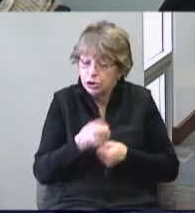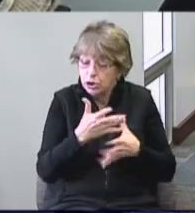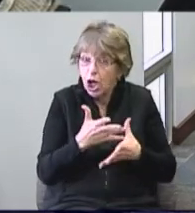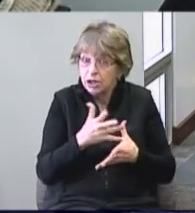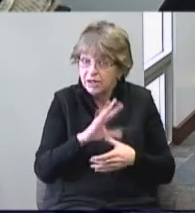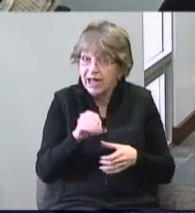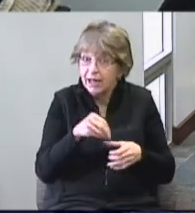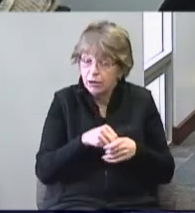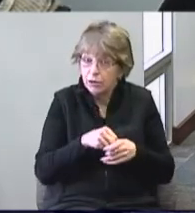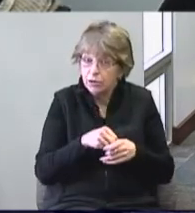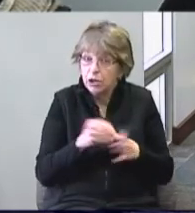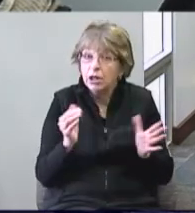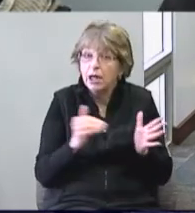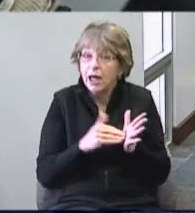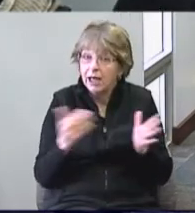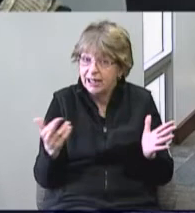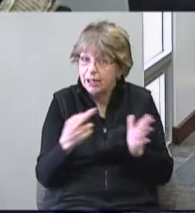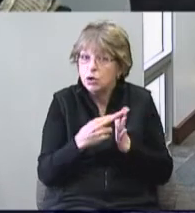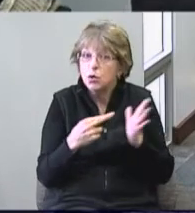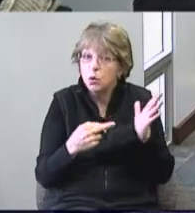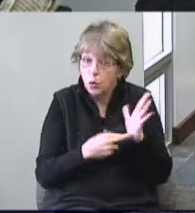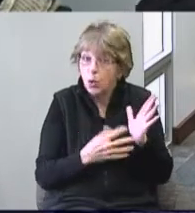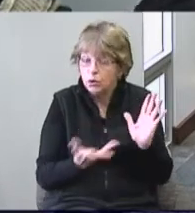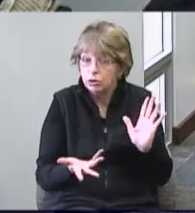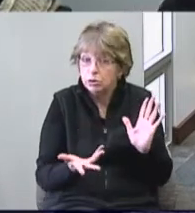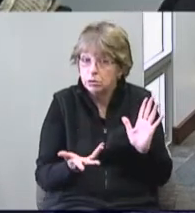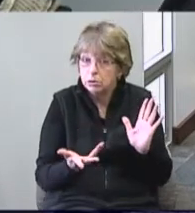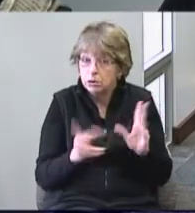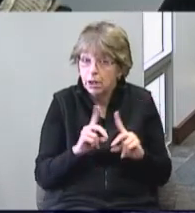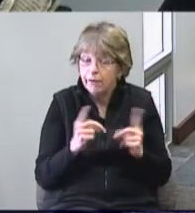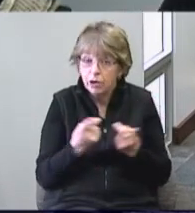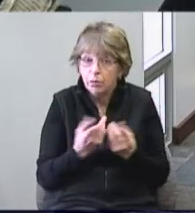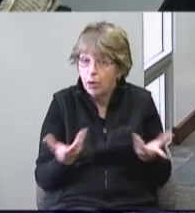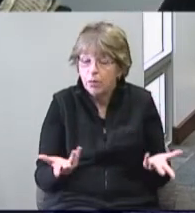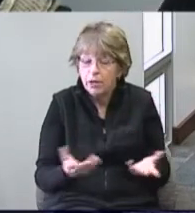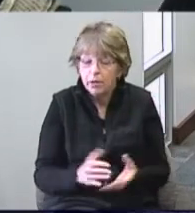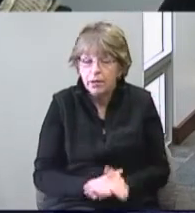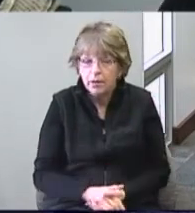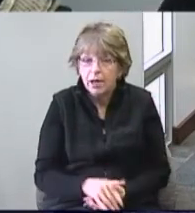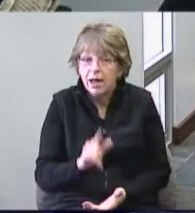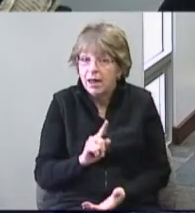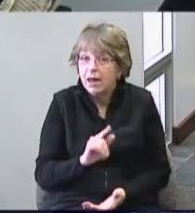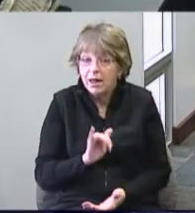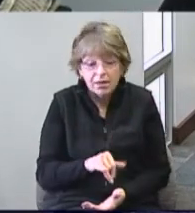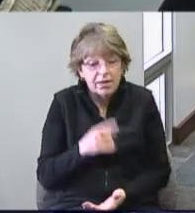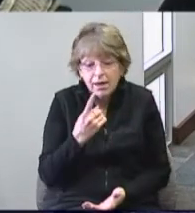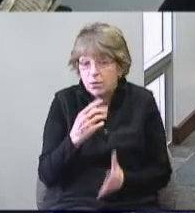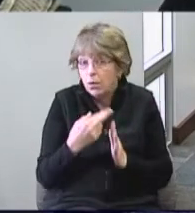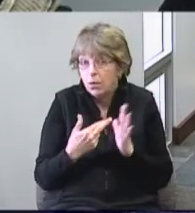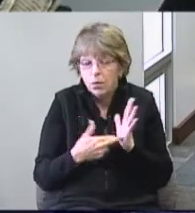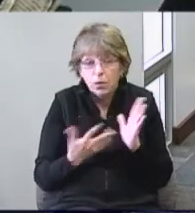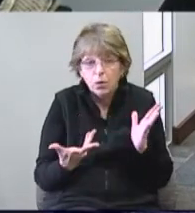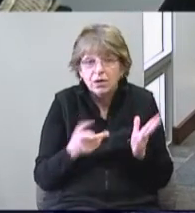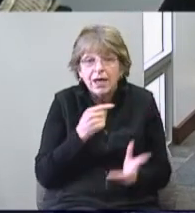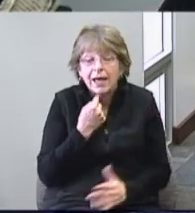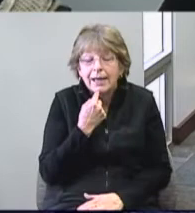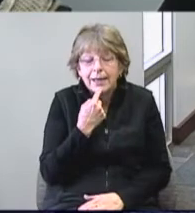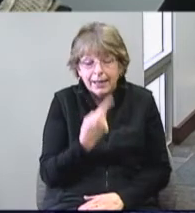to, violations of the department rules and regulations or special orders. That's one of the rules. Tell the